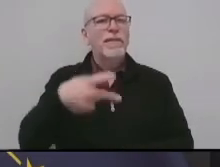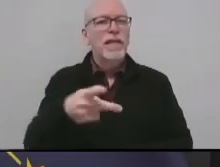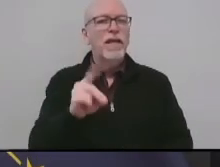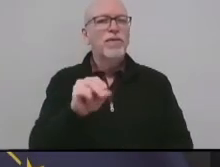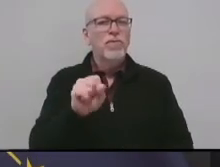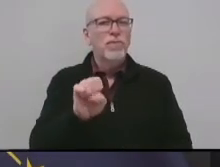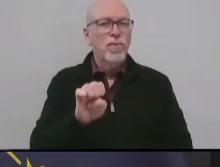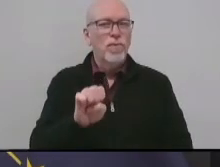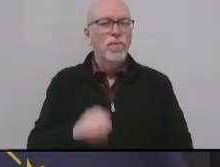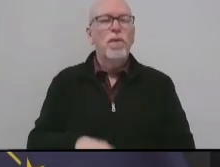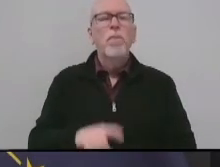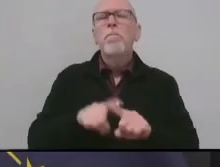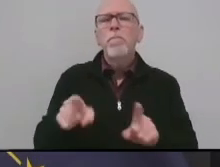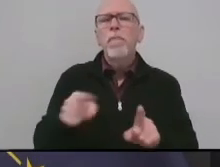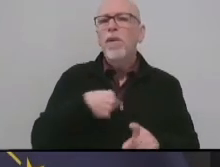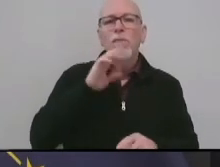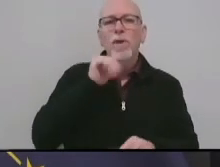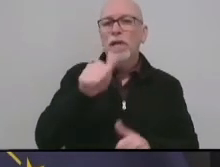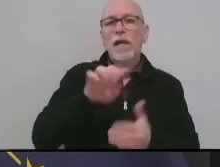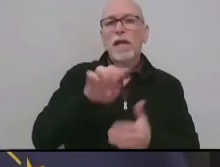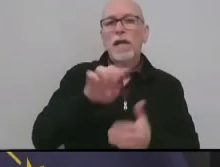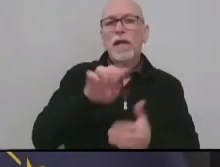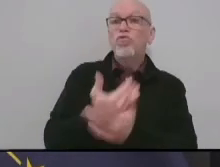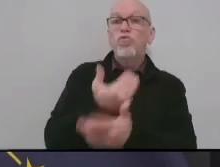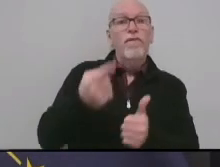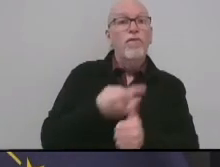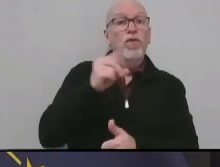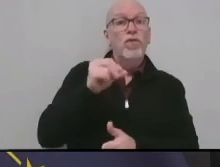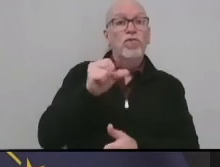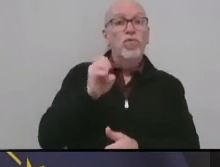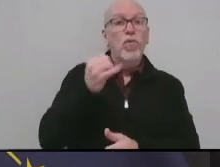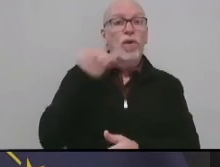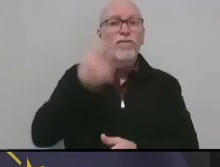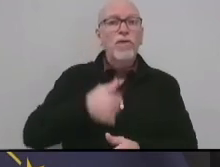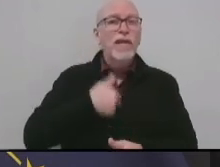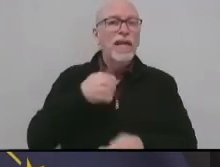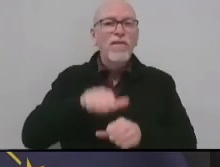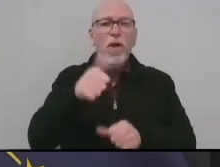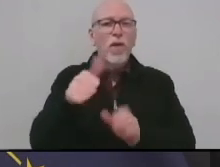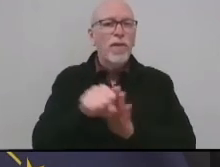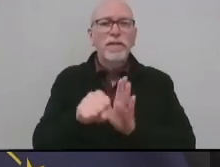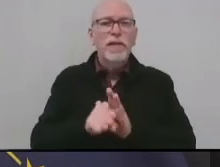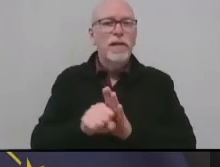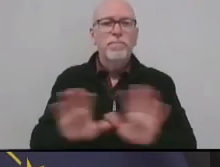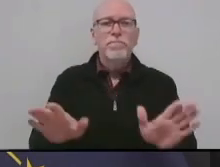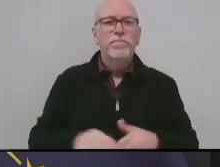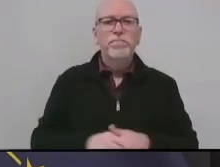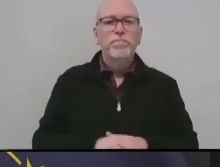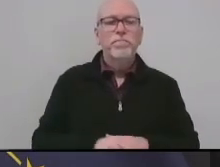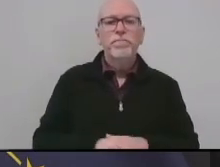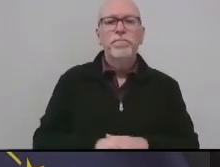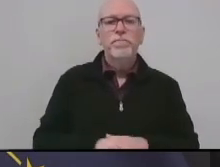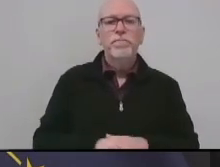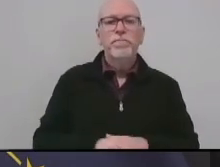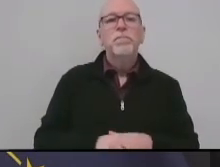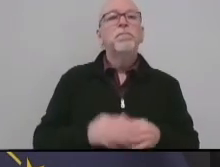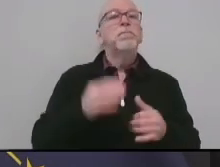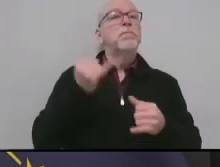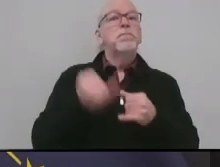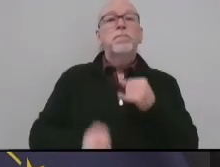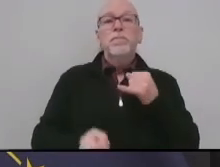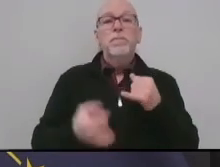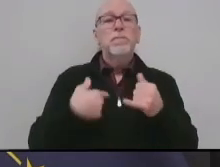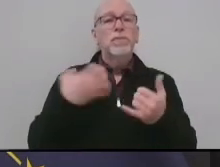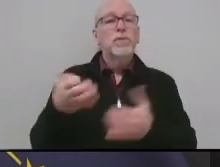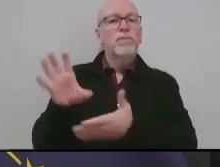but we will not schedule new first doses for non-residents going forward. I would like to close by echoing what Dr. Buck